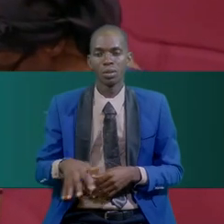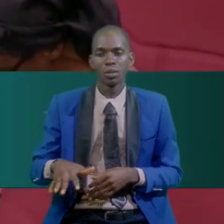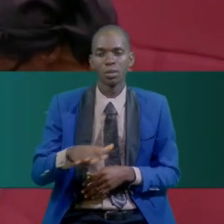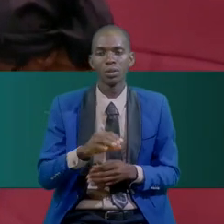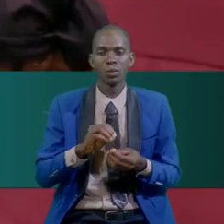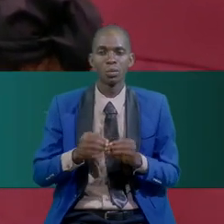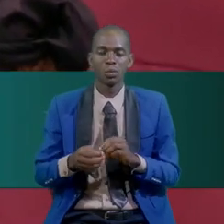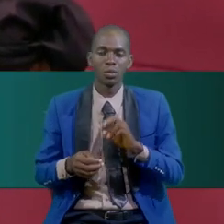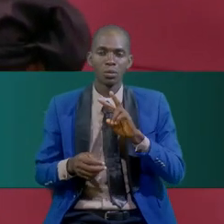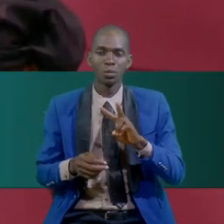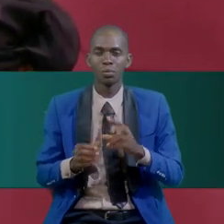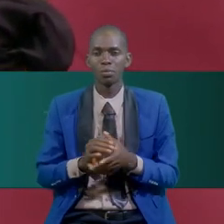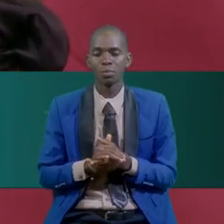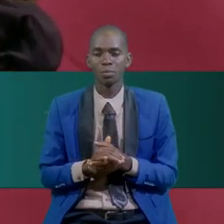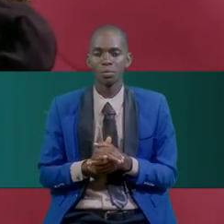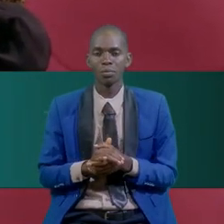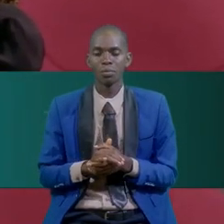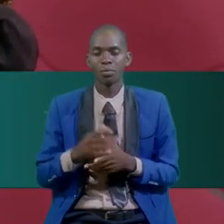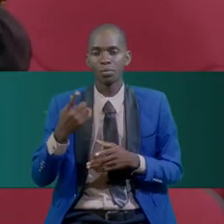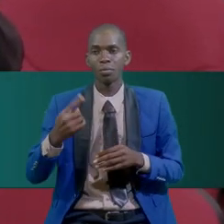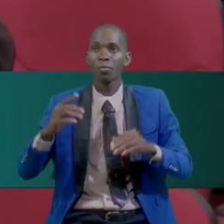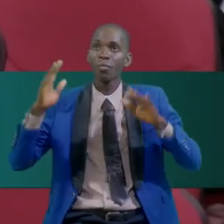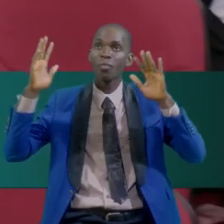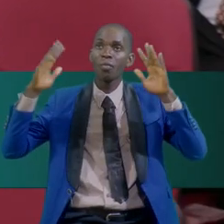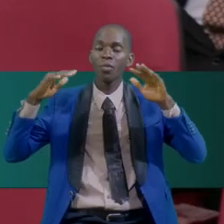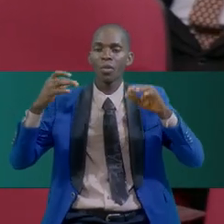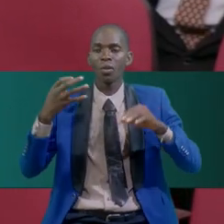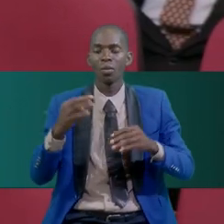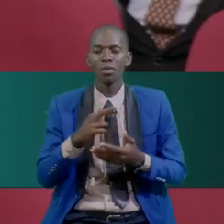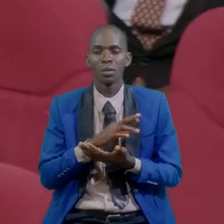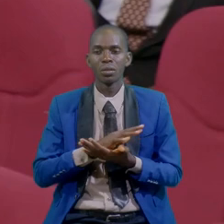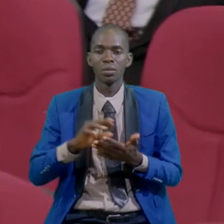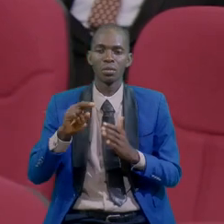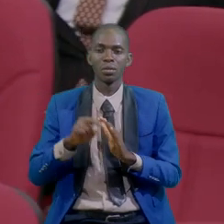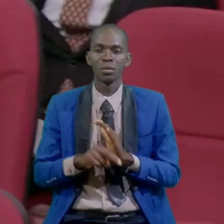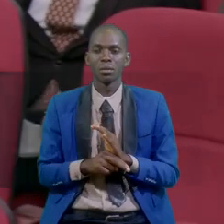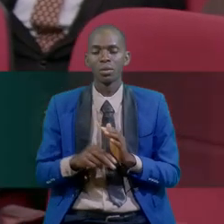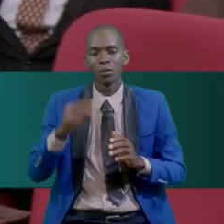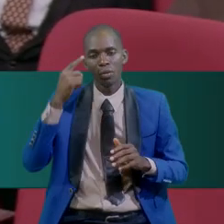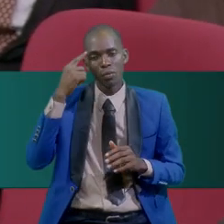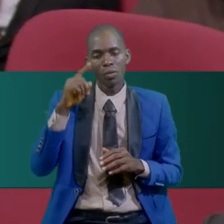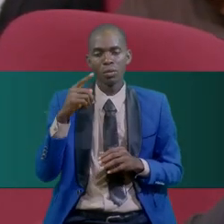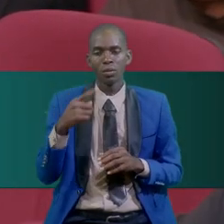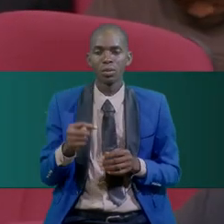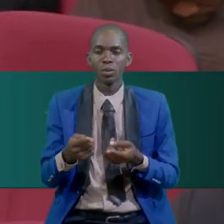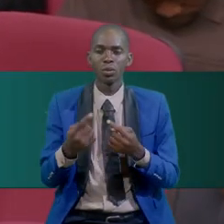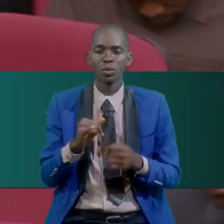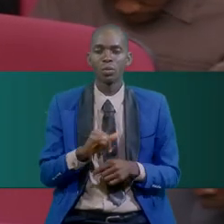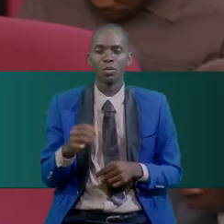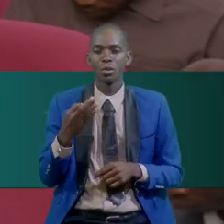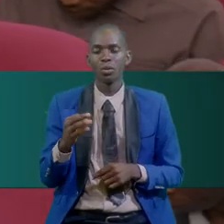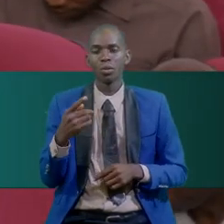Number two is the rain of righteousness for the coming of the